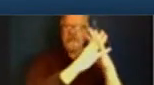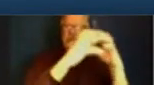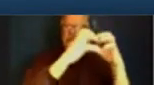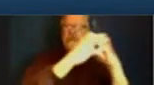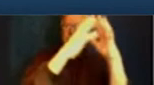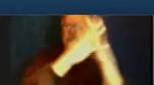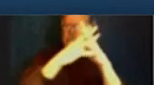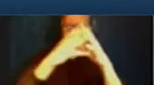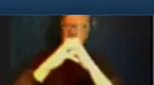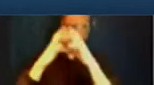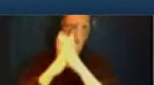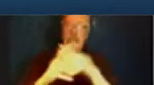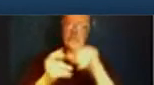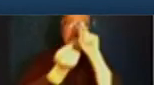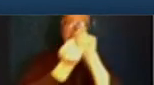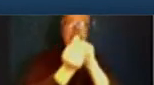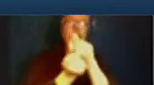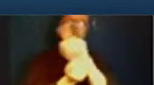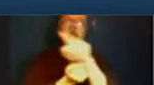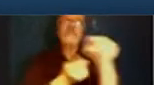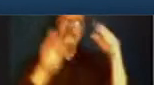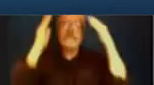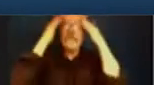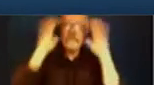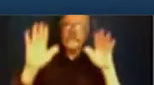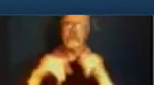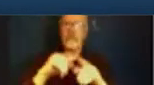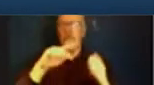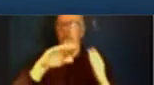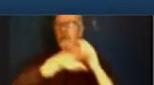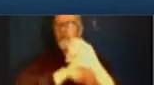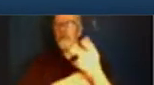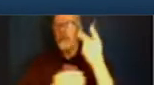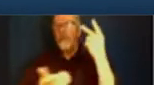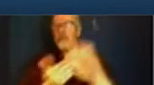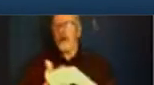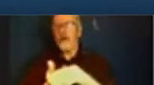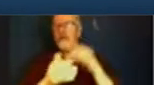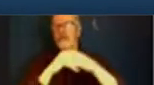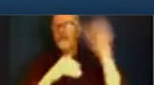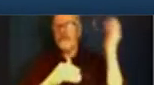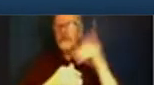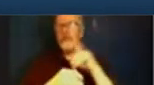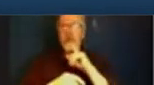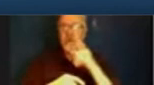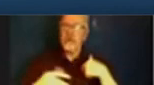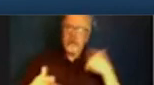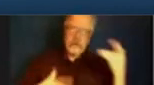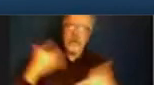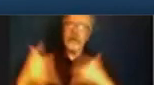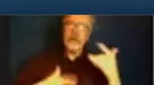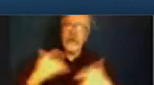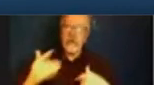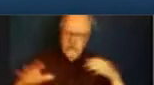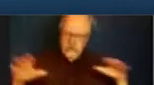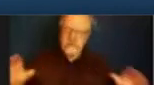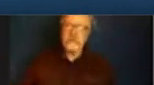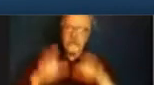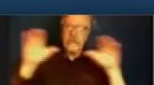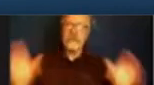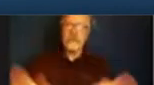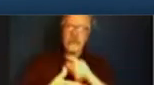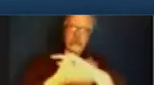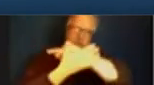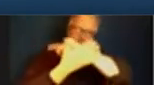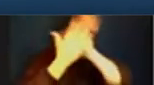or multiple thousands. So we're excited about that. So we're doing a lot, and we will continue to expand